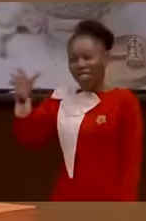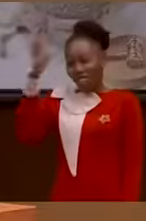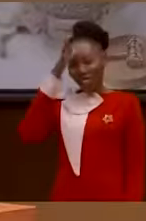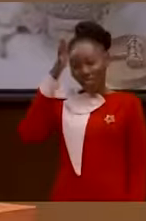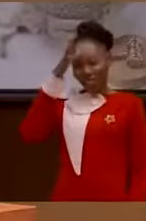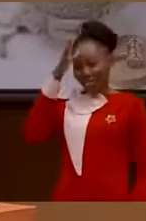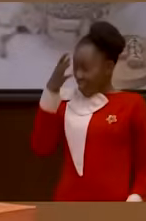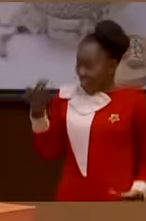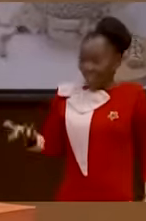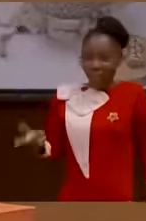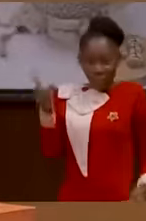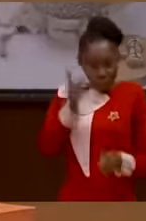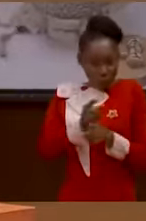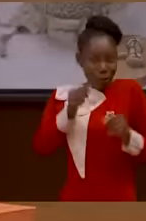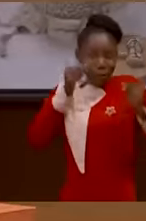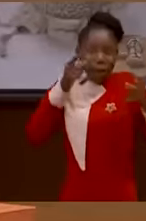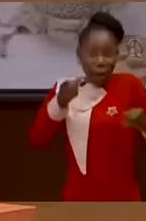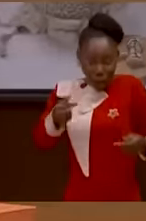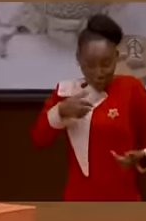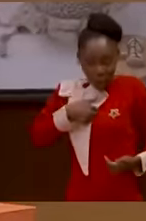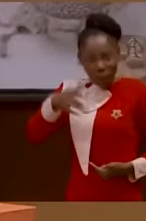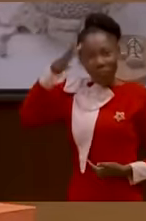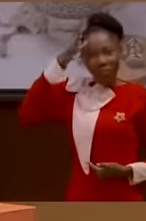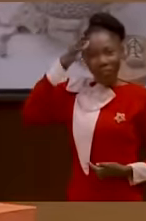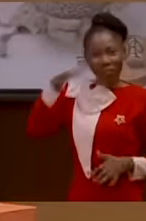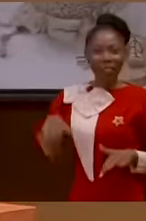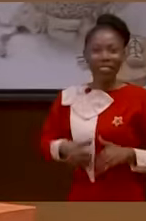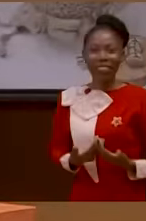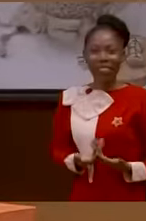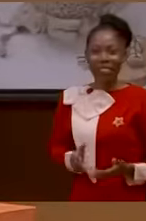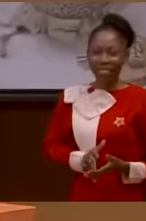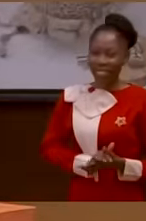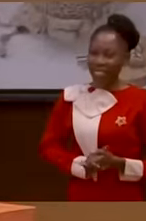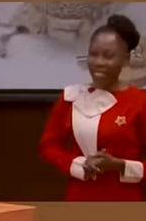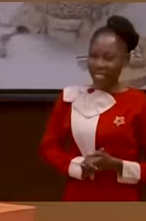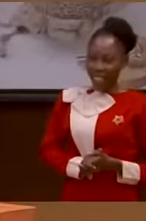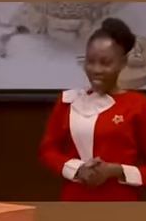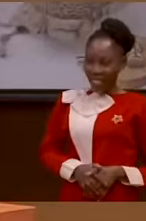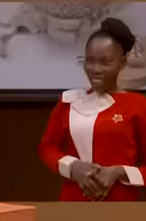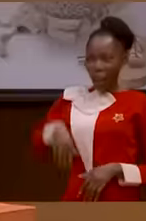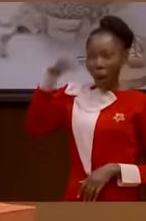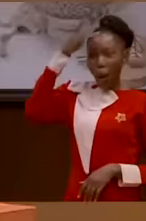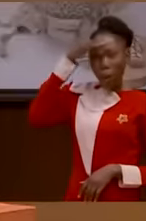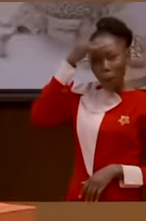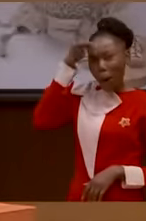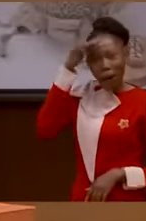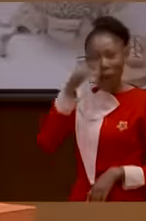You just discovered you are a dad. Do you understand? A boy, right? Femi?